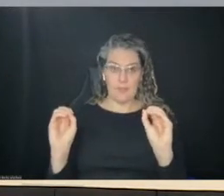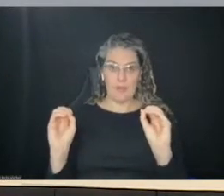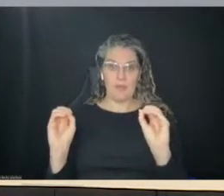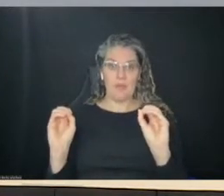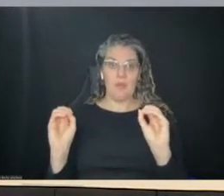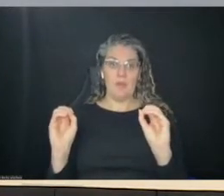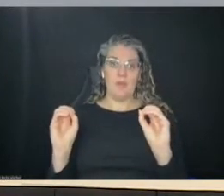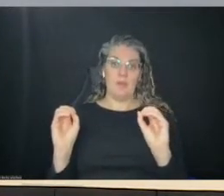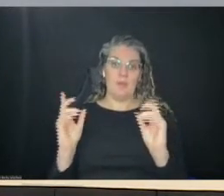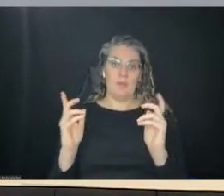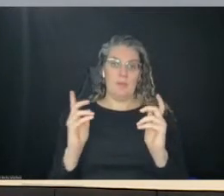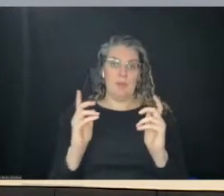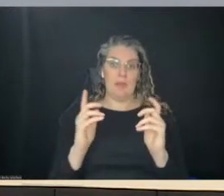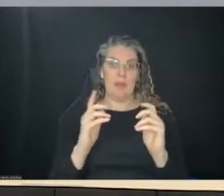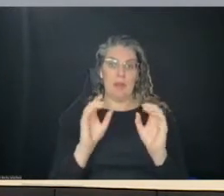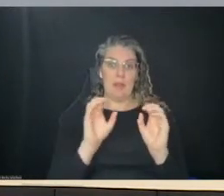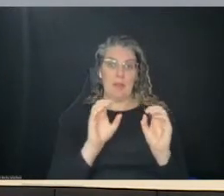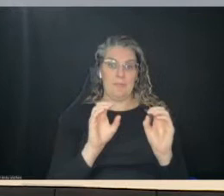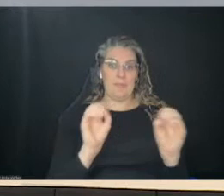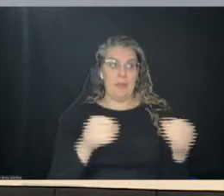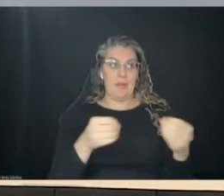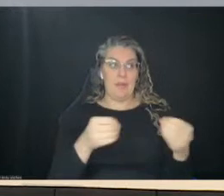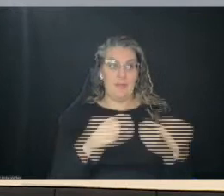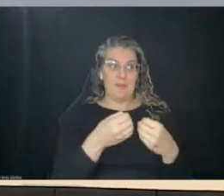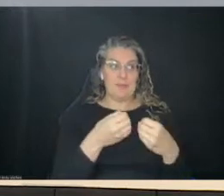through the Office of Public Safety, Chief Public Health Office.